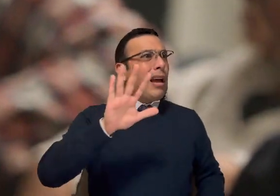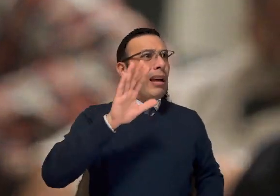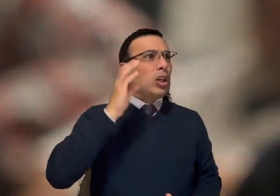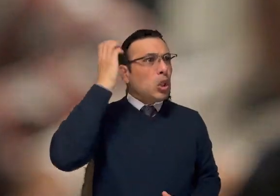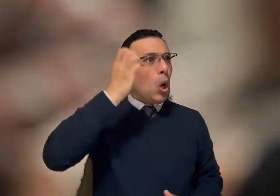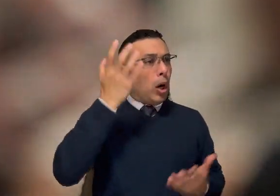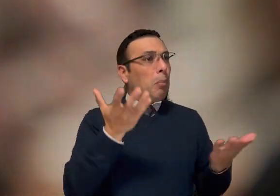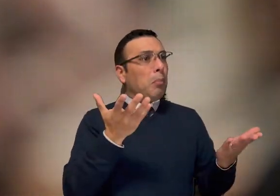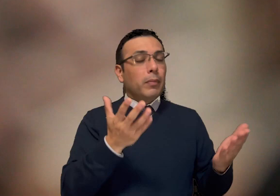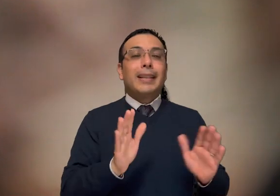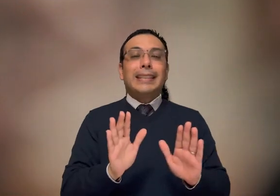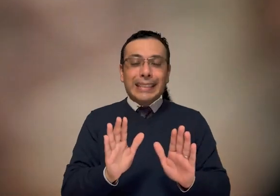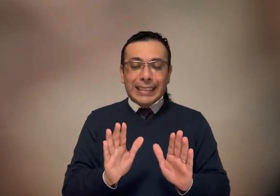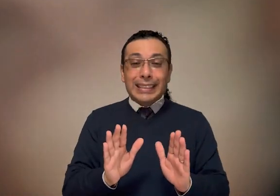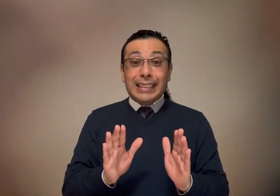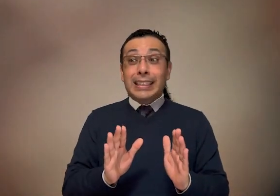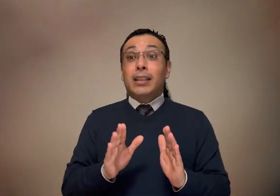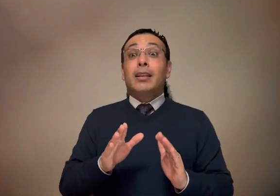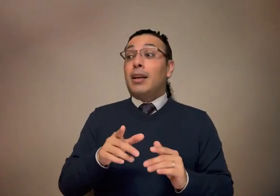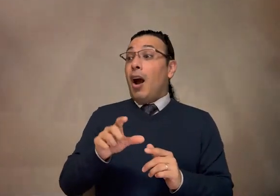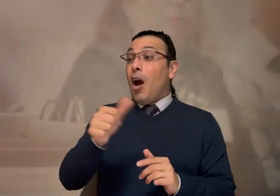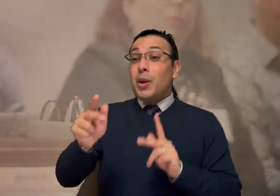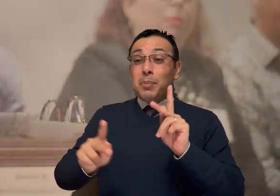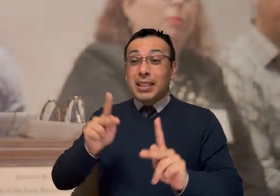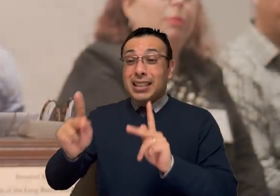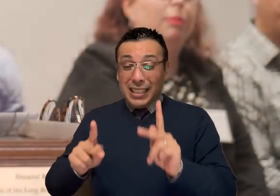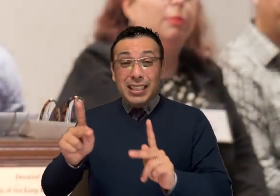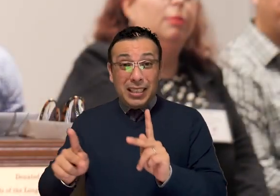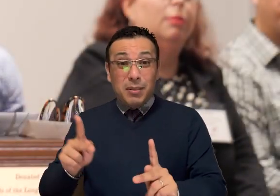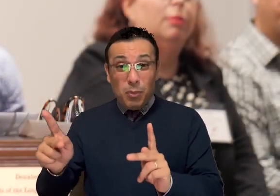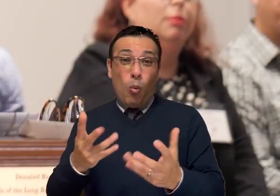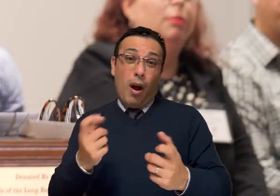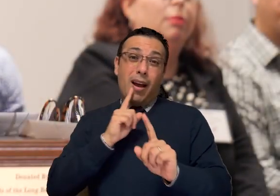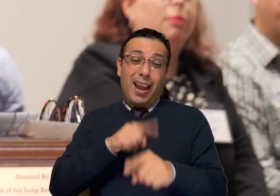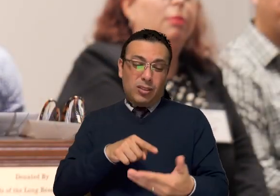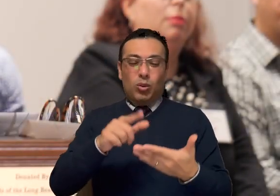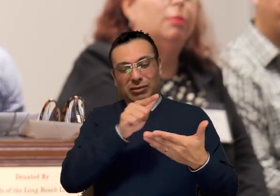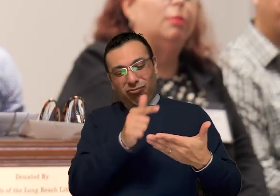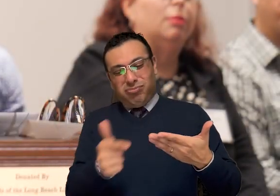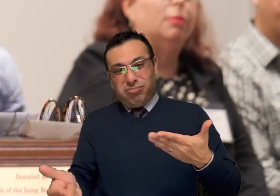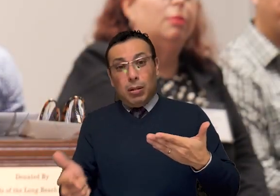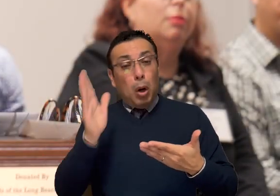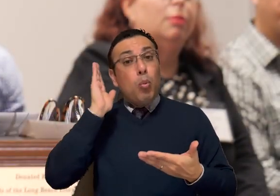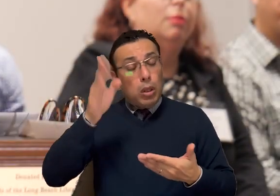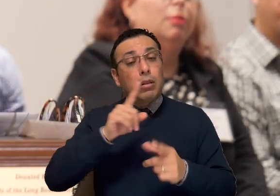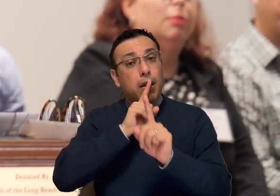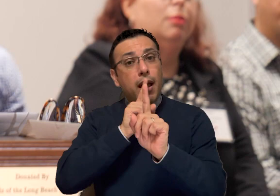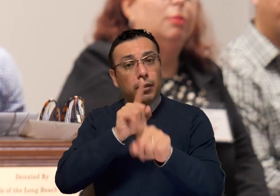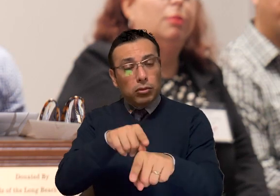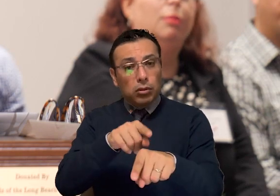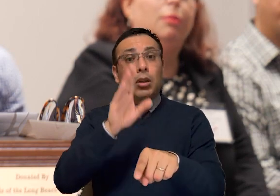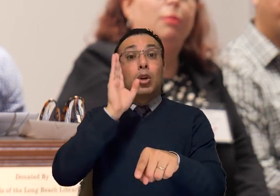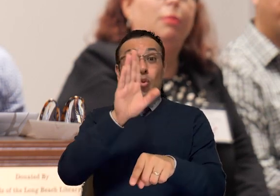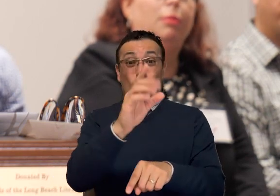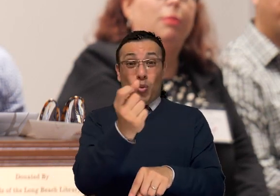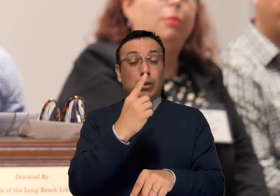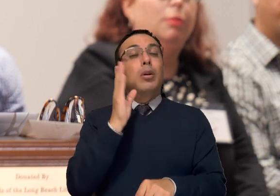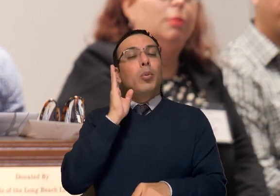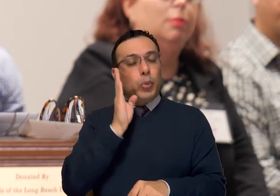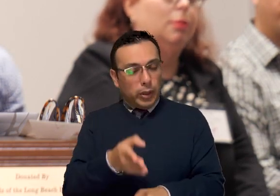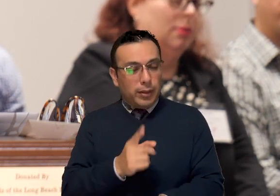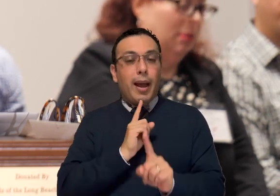question. We will answer the question. We can't answer the question right